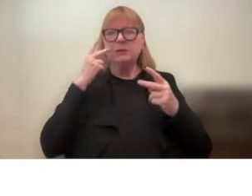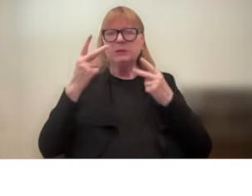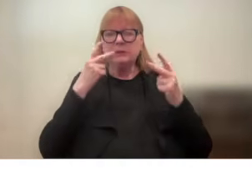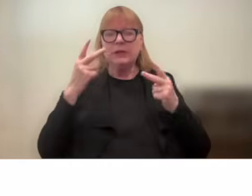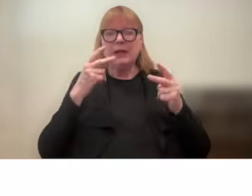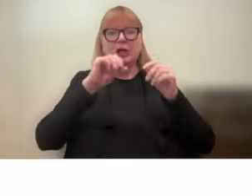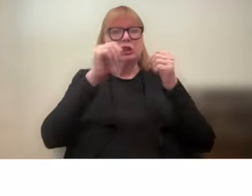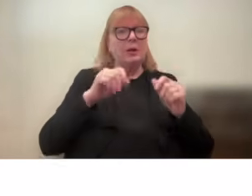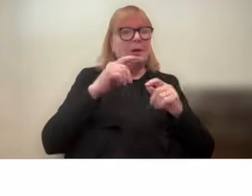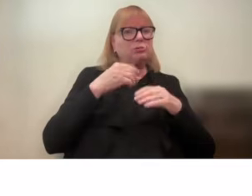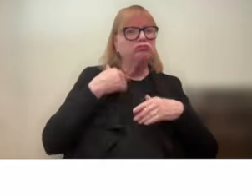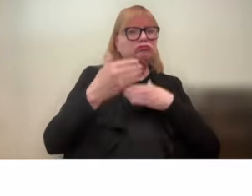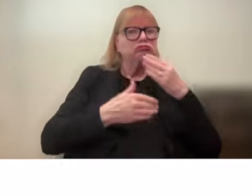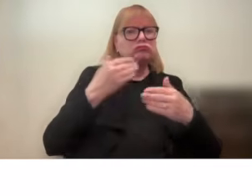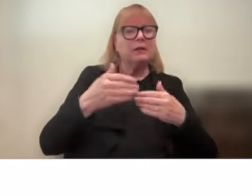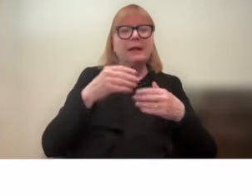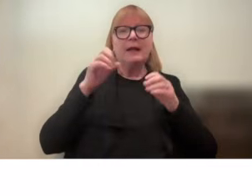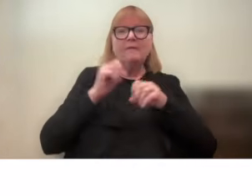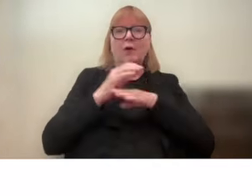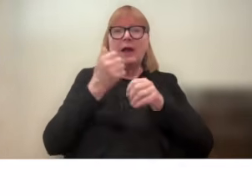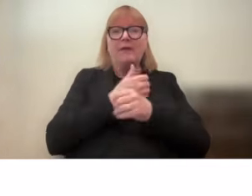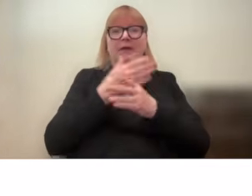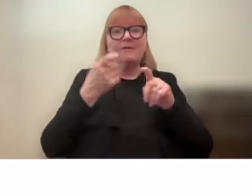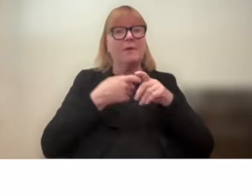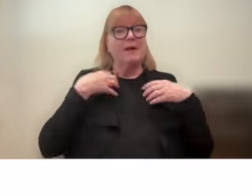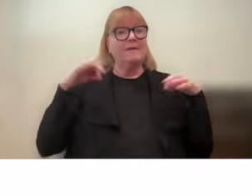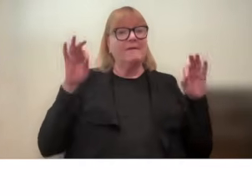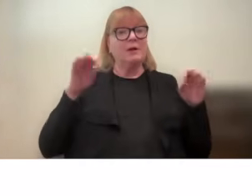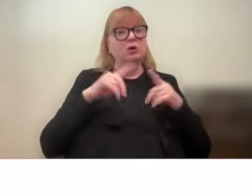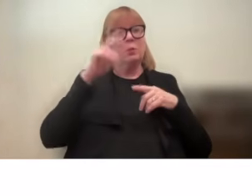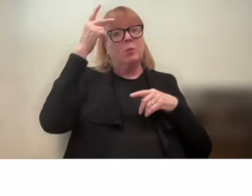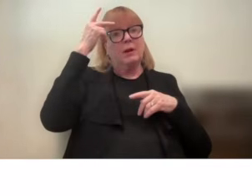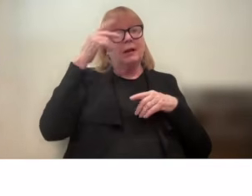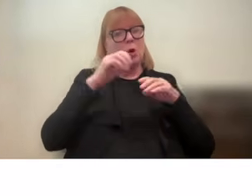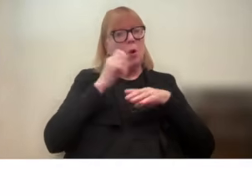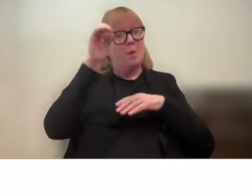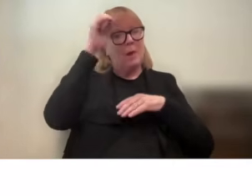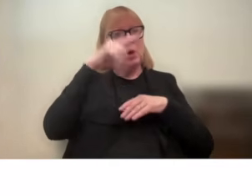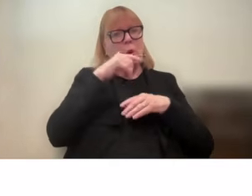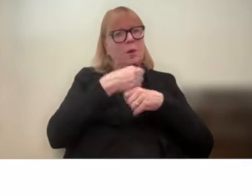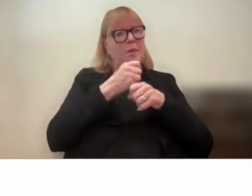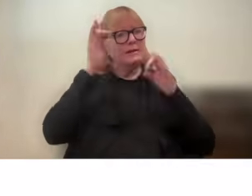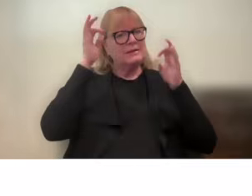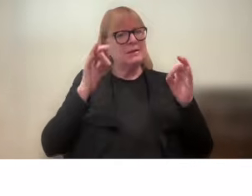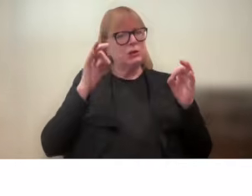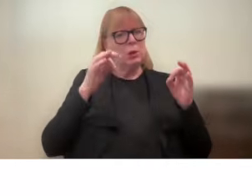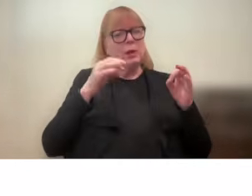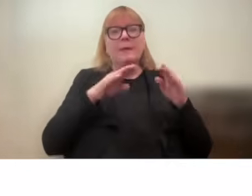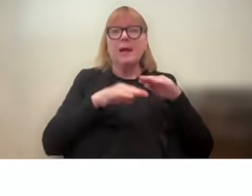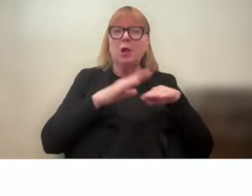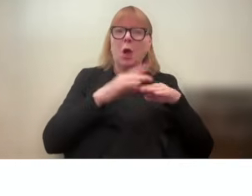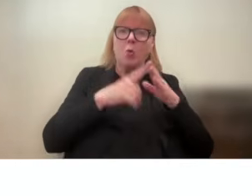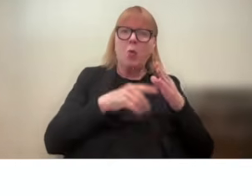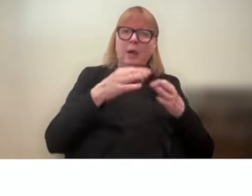see, shaping trends, and influencing everything from fashion to political opinions. But who is making these decisions and based on